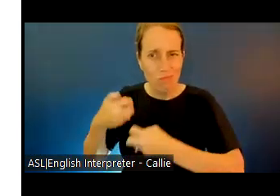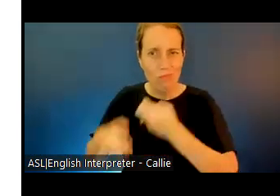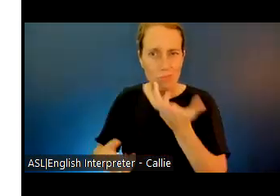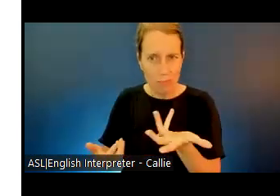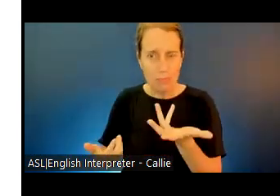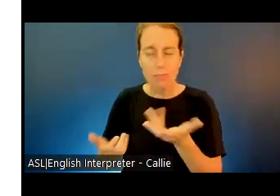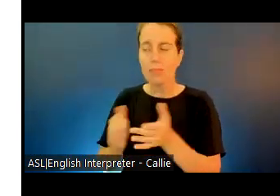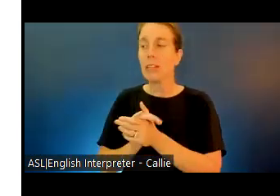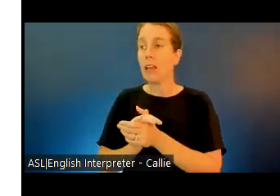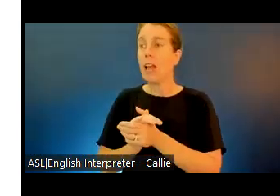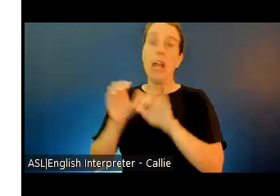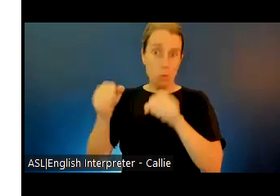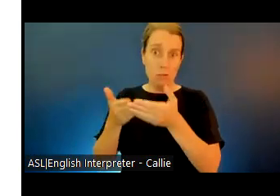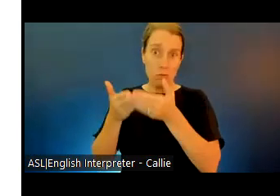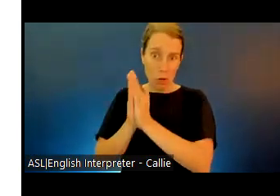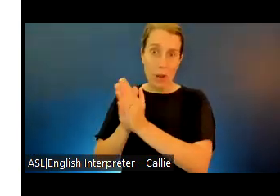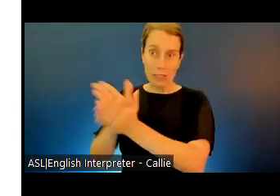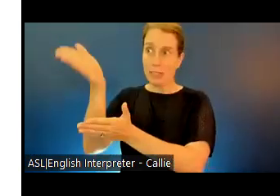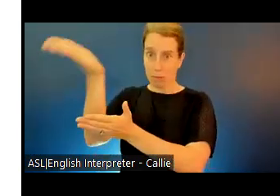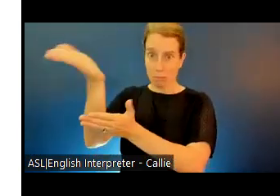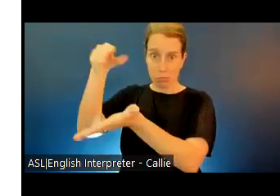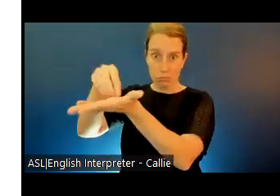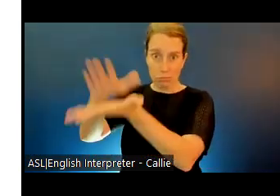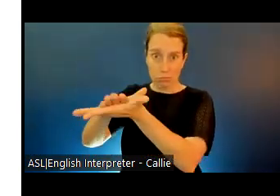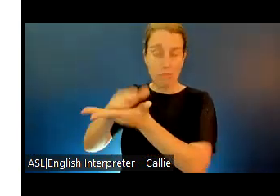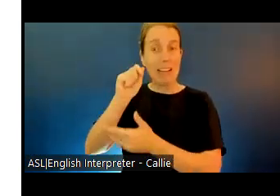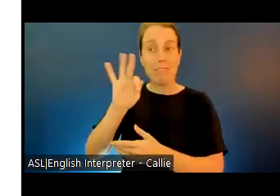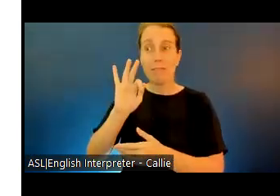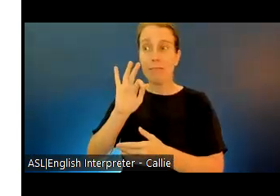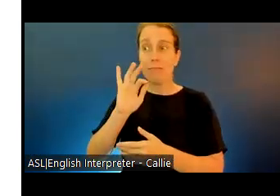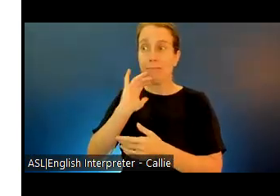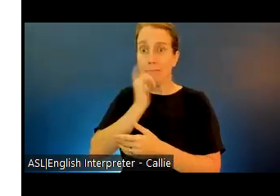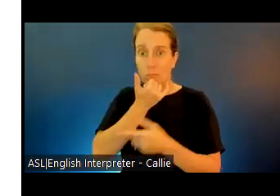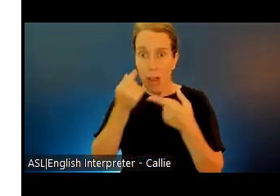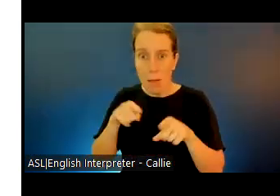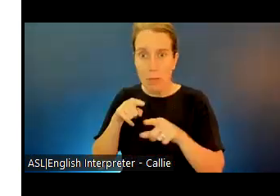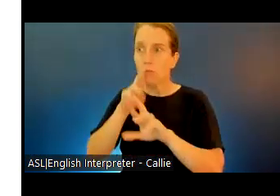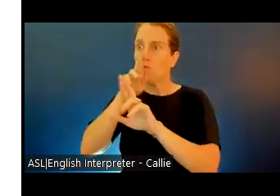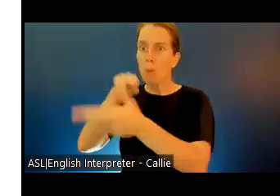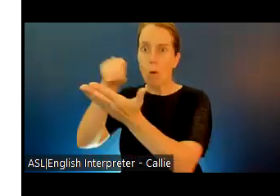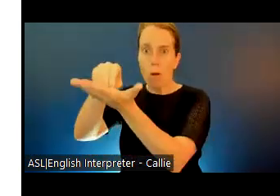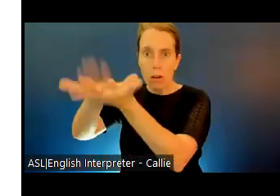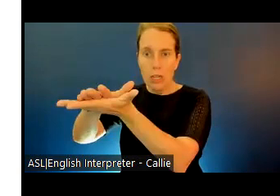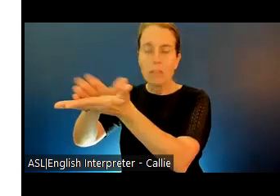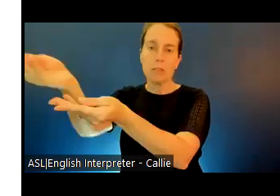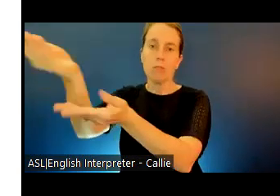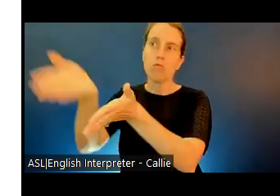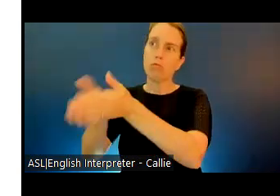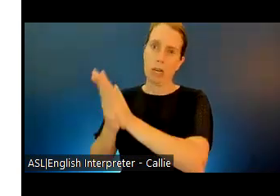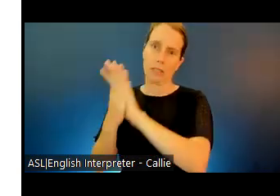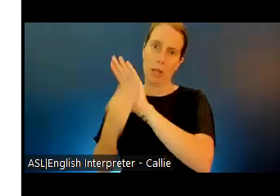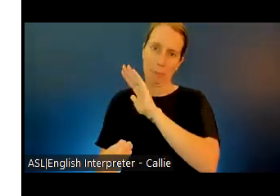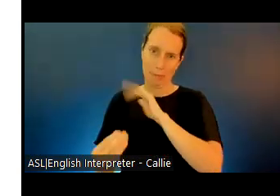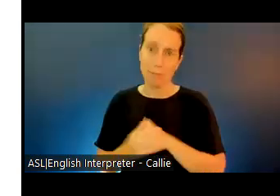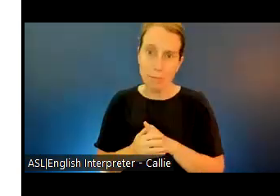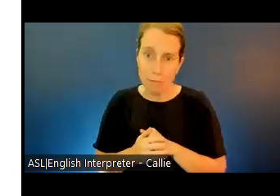your concerns. Certain types of incident reports can be made available to the individual. But again, all of that being said, if you're unsure,